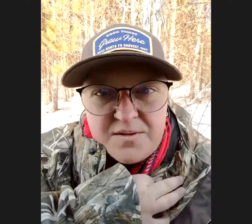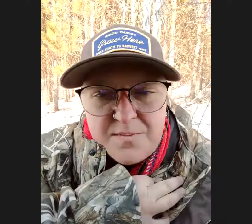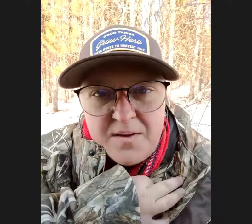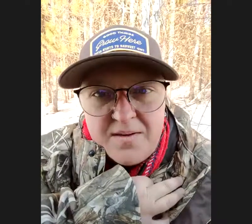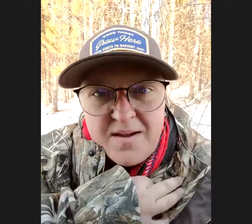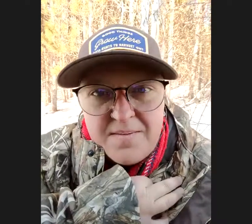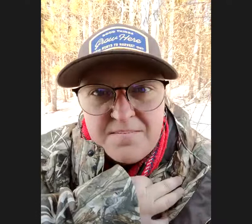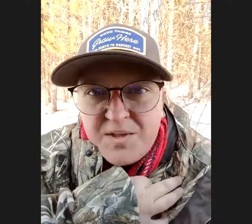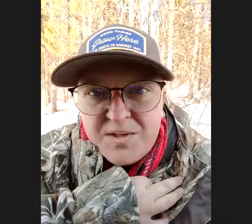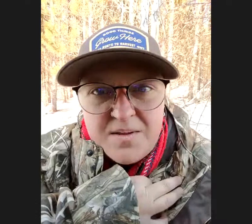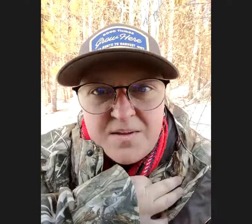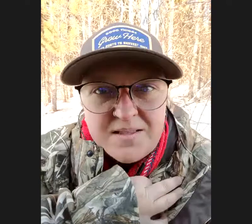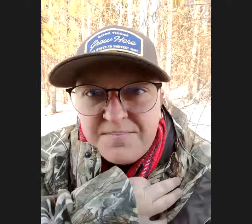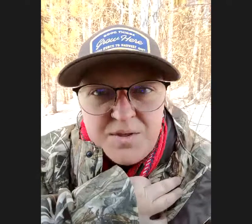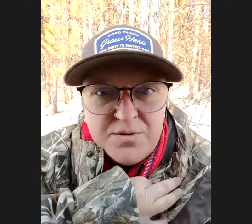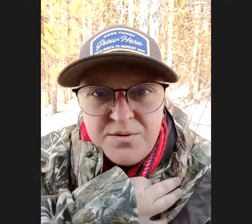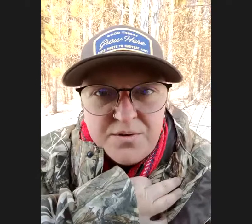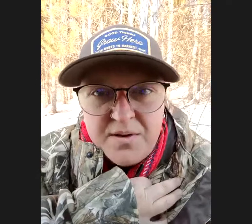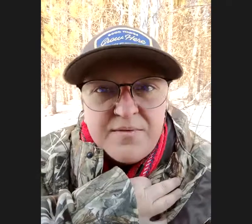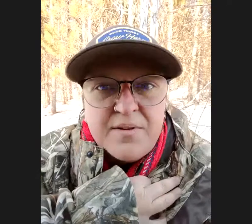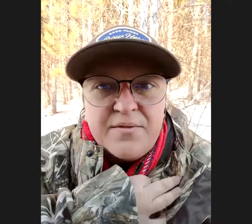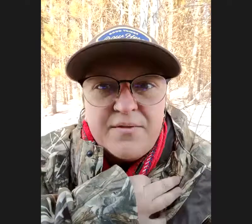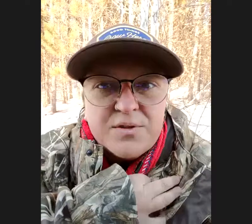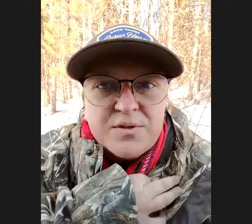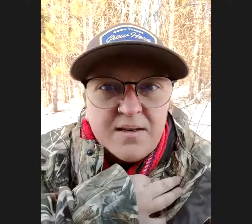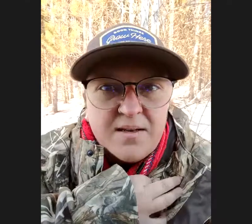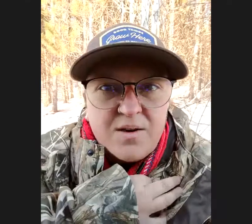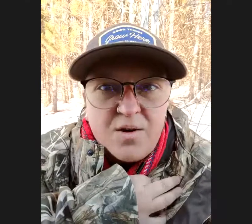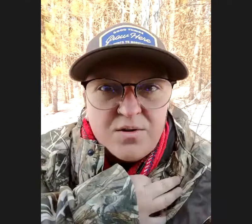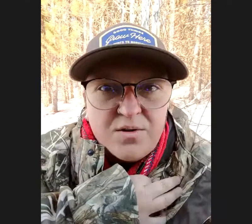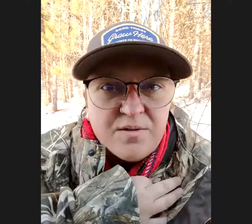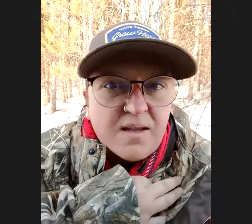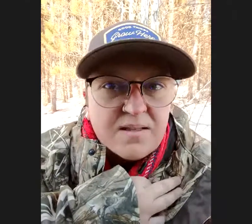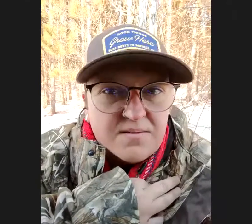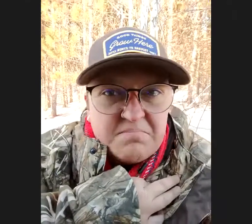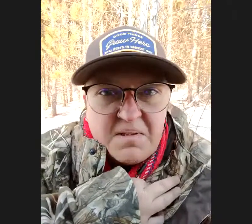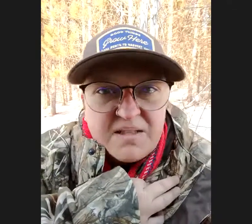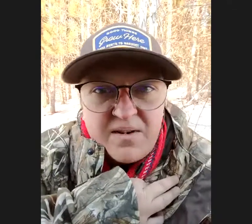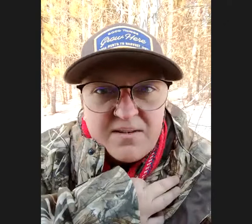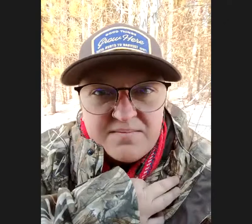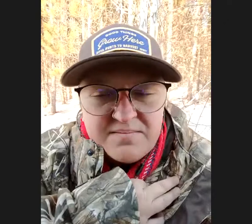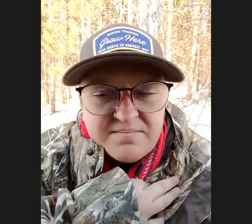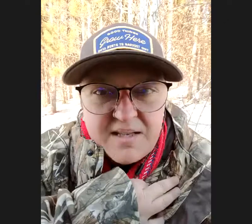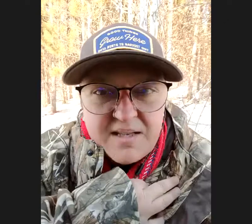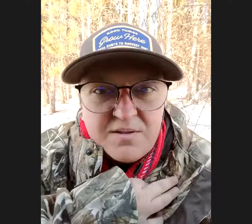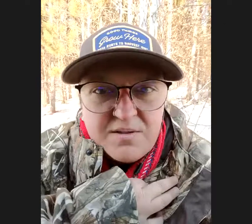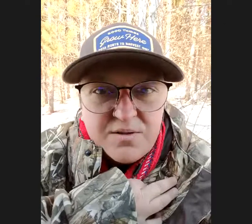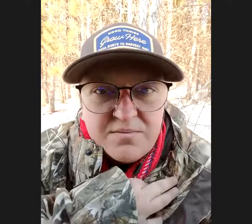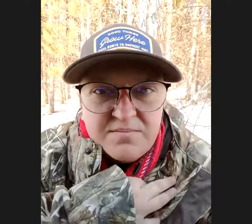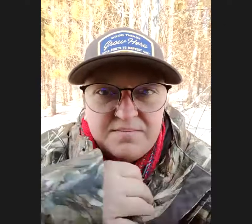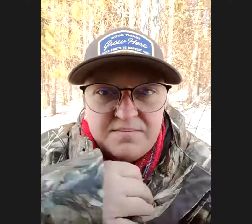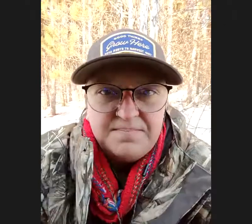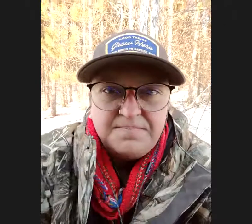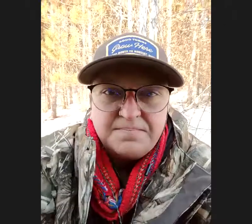term as well. Like I said, you do you. If it feels right and it calls you, then that's fine. That's you.